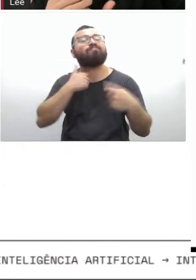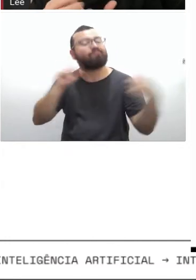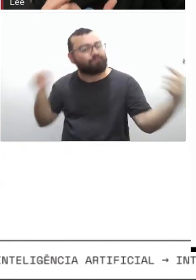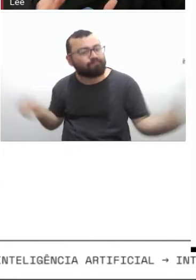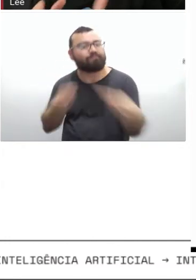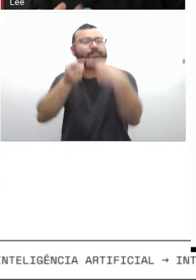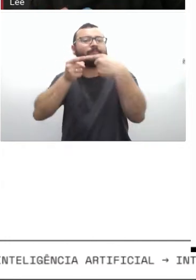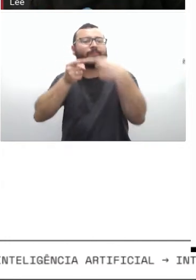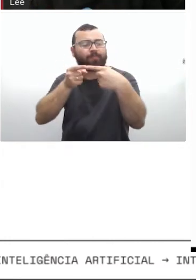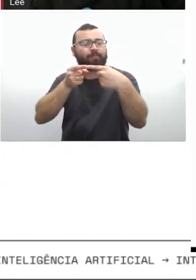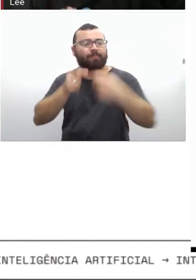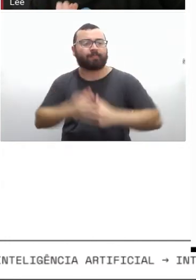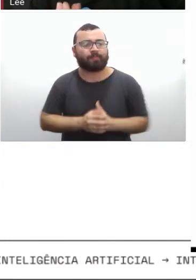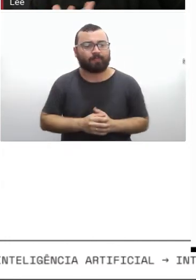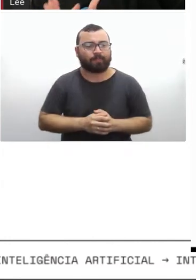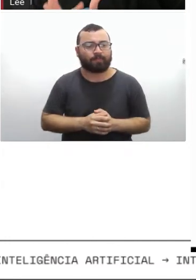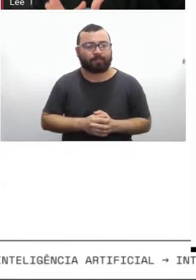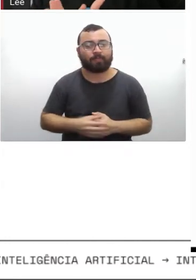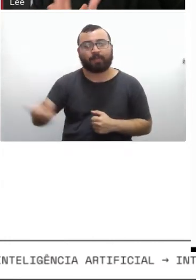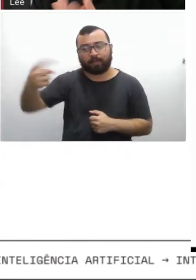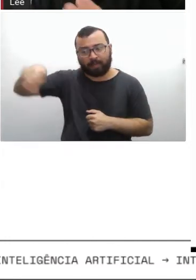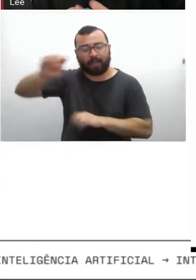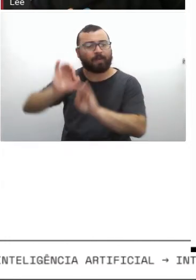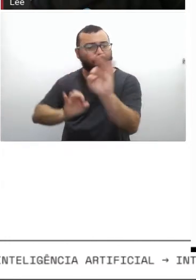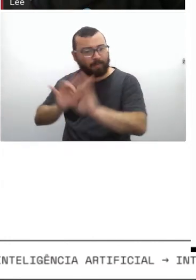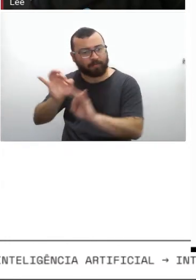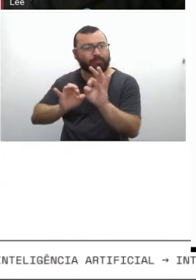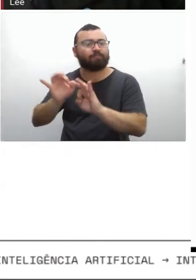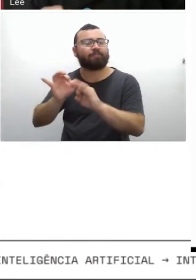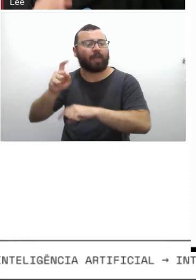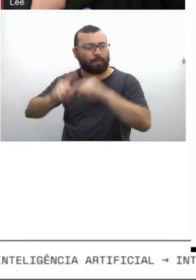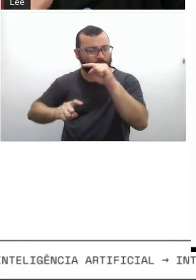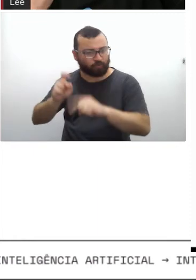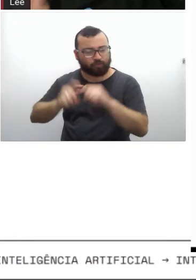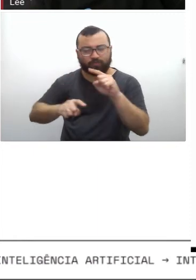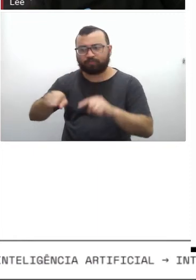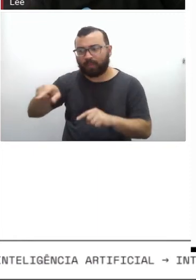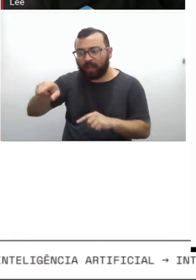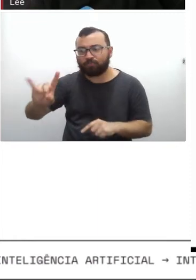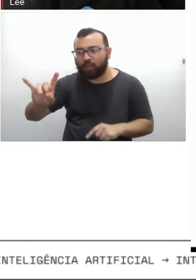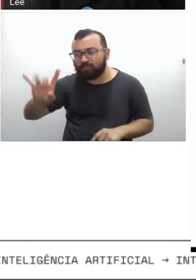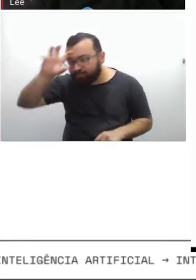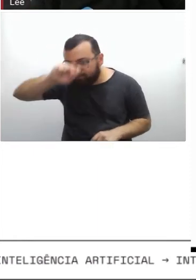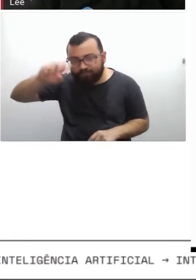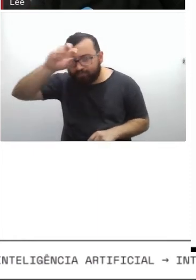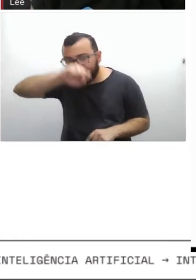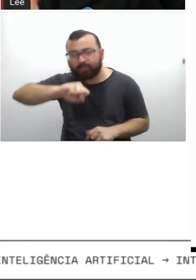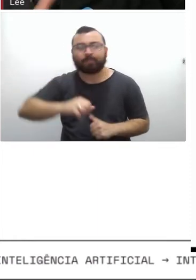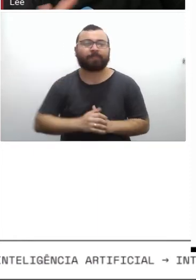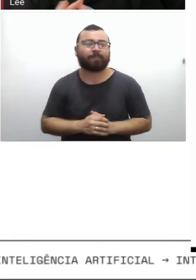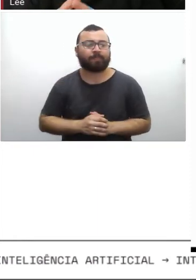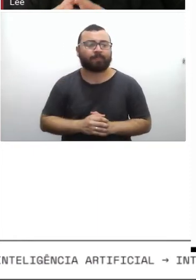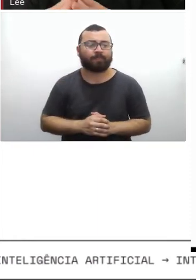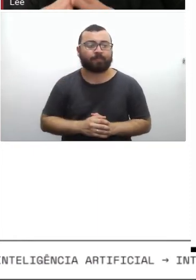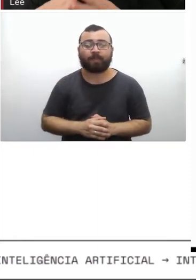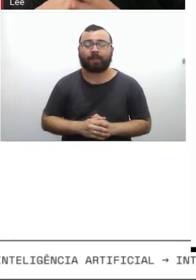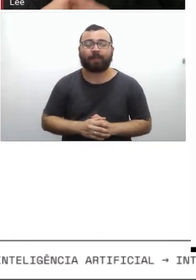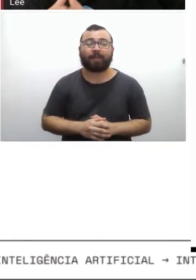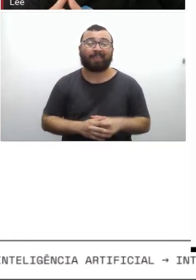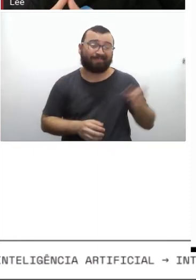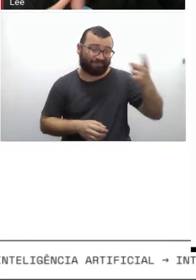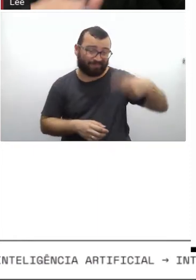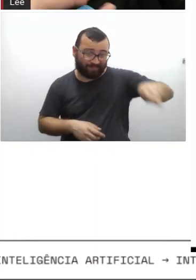hood, they build a machine learning model. Now, UX conversational designers, they would